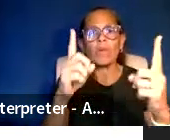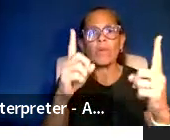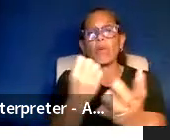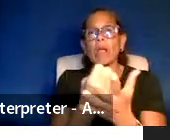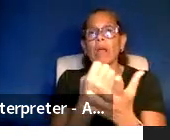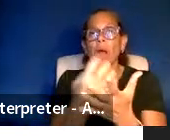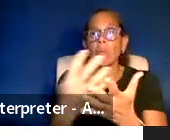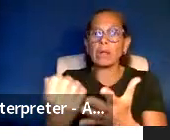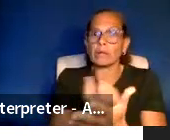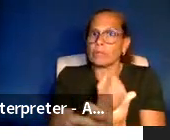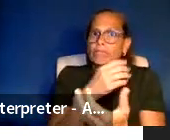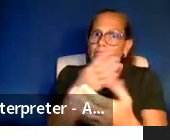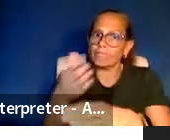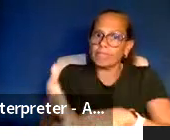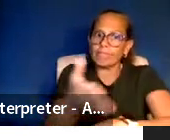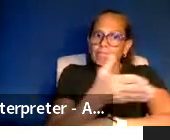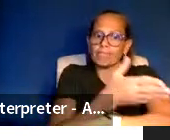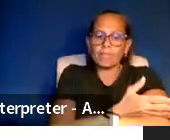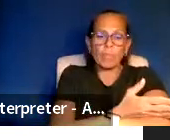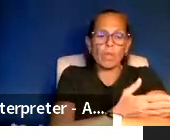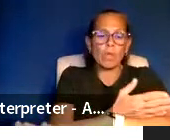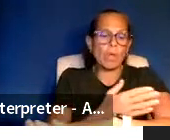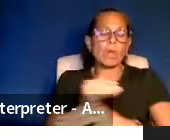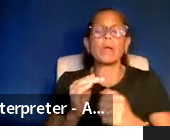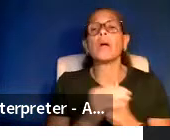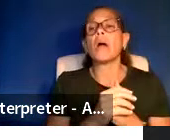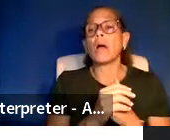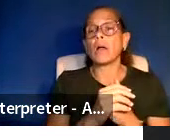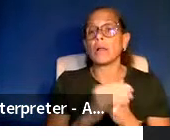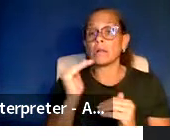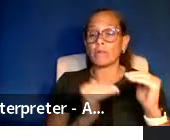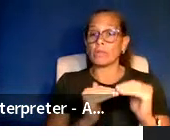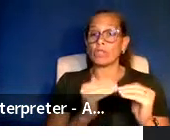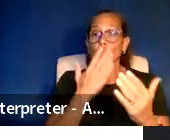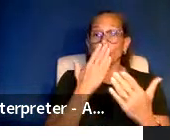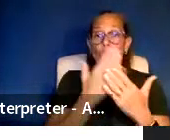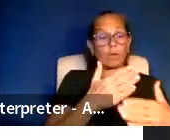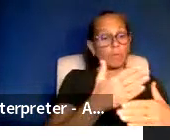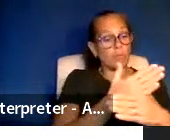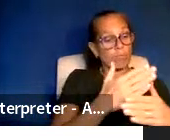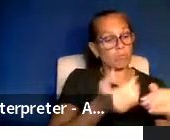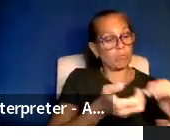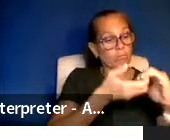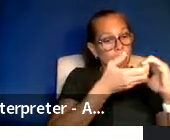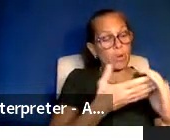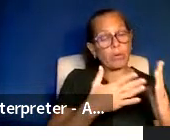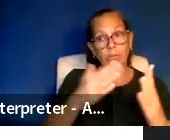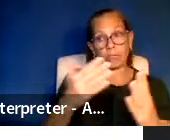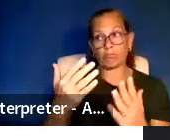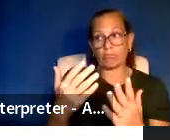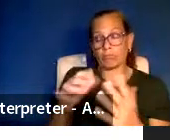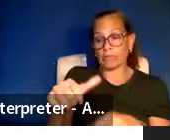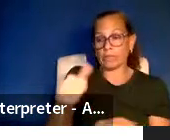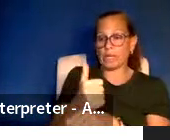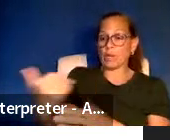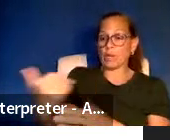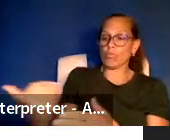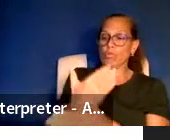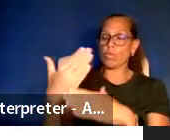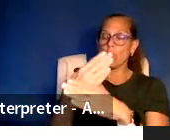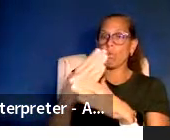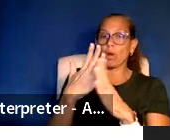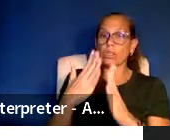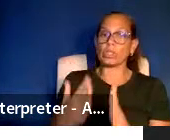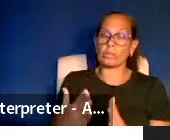recovery. We will also be leveraging existing partnerships and creating new ones, supporting our dynamic and robust public university system